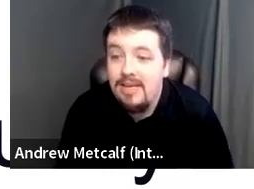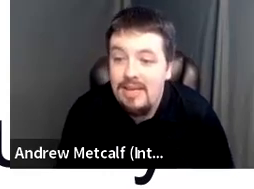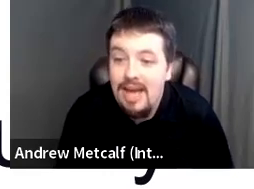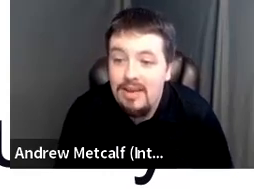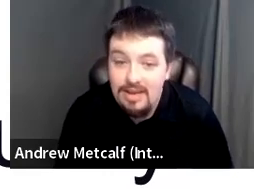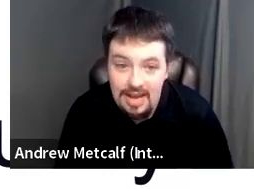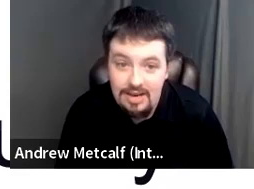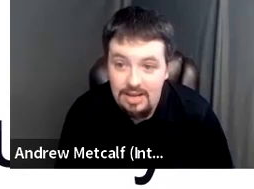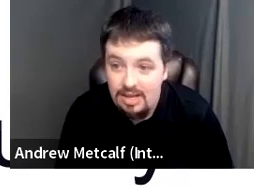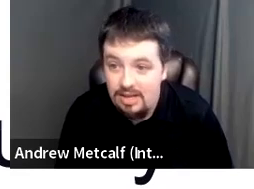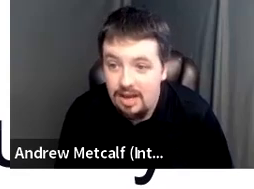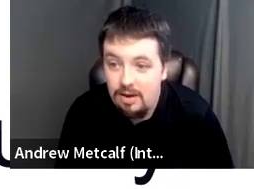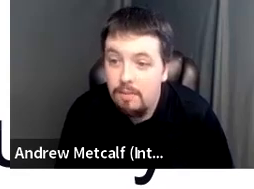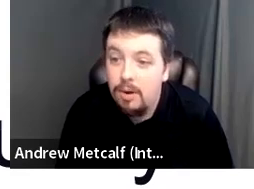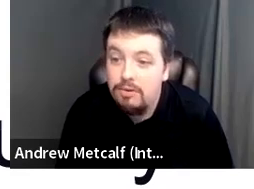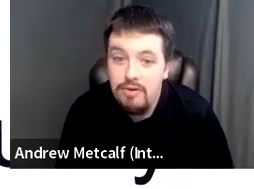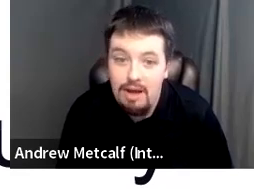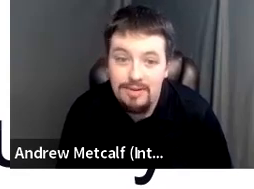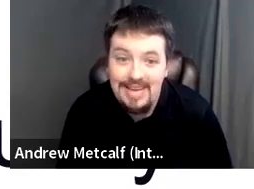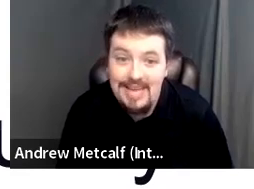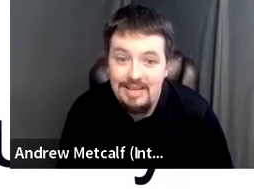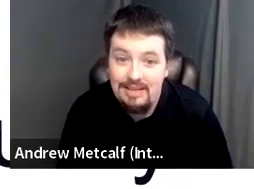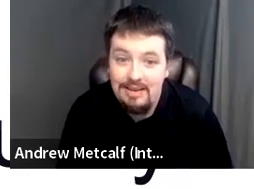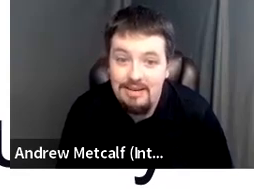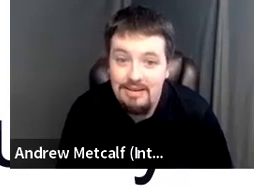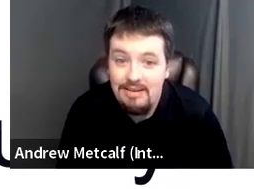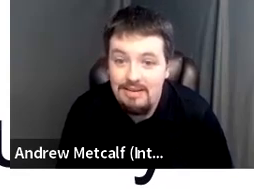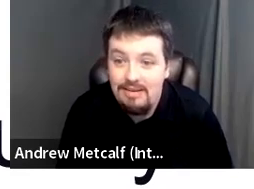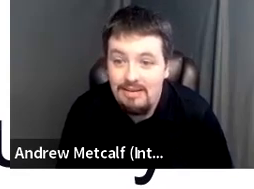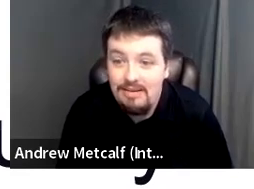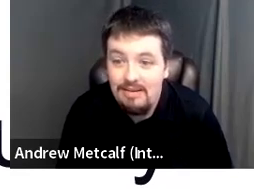1815, Gallaudet got in a boat and traveled to England.